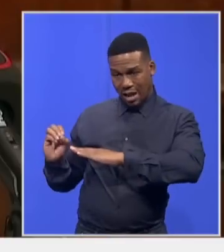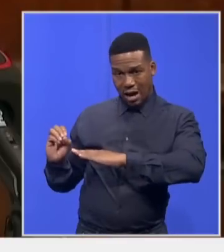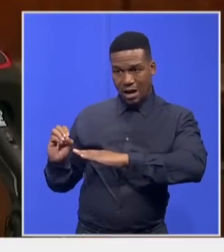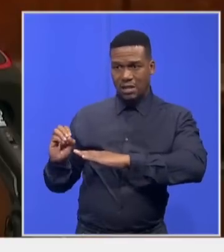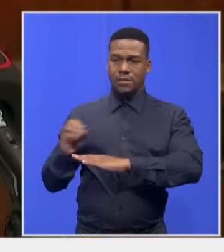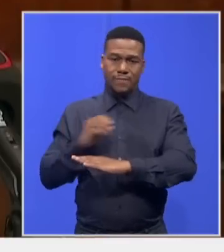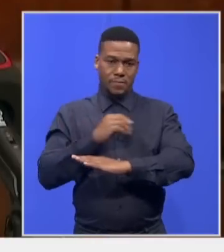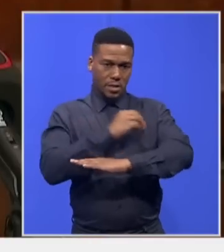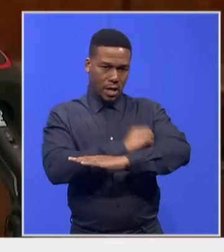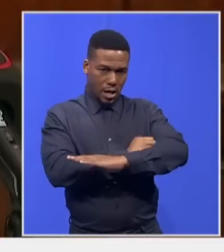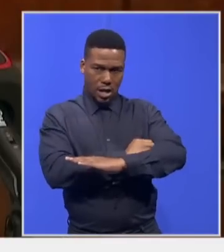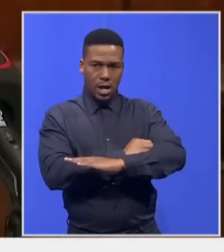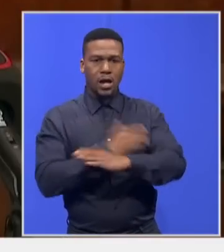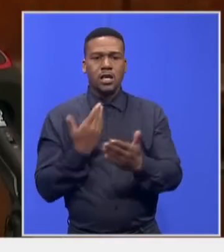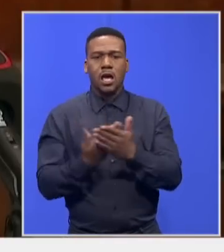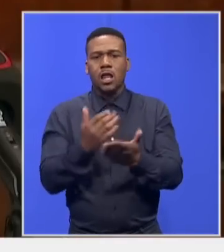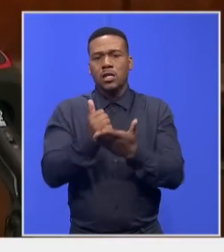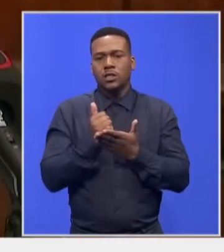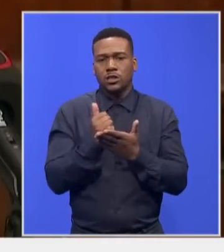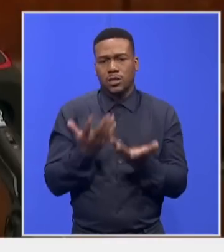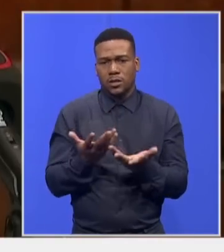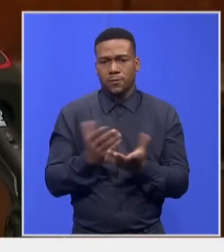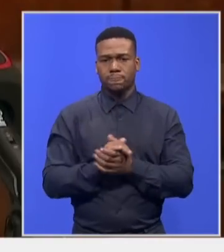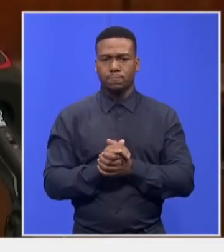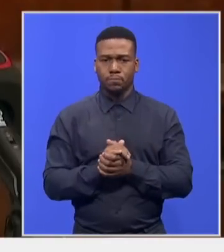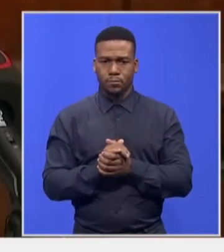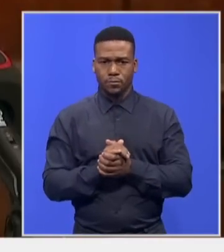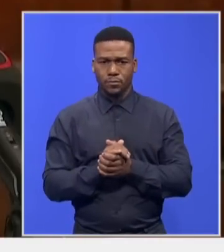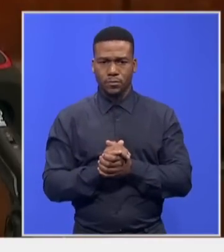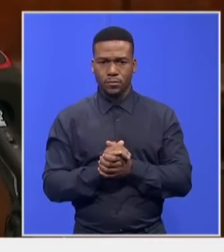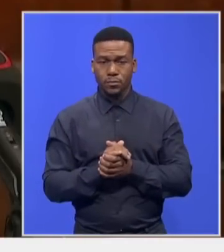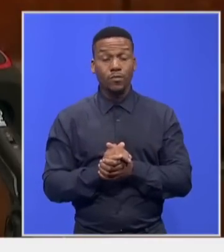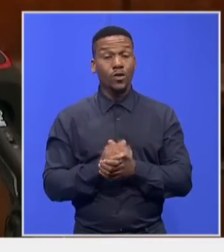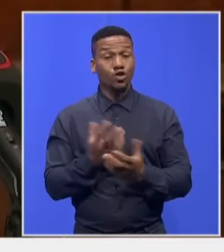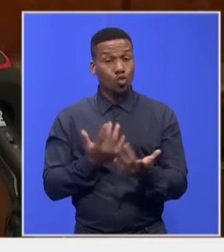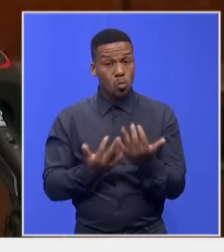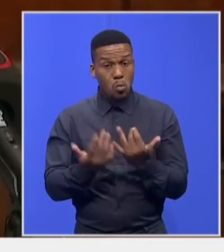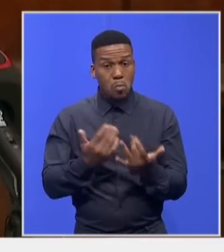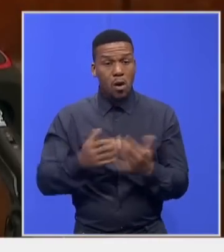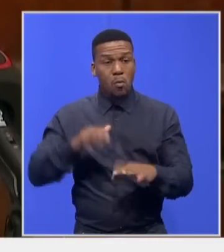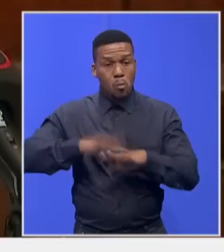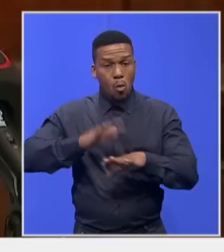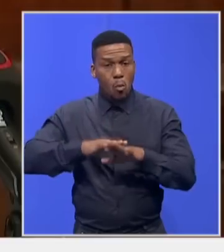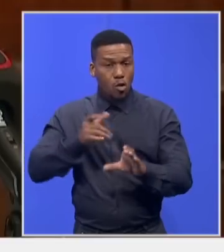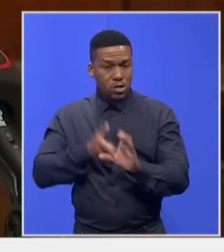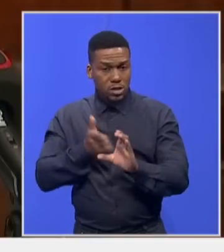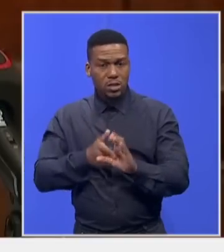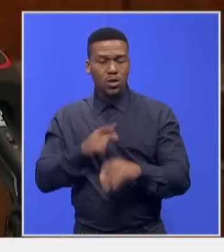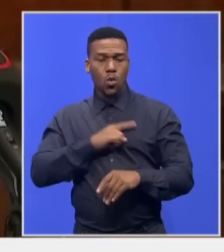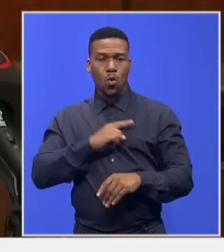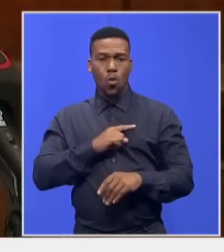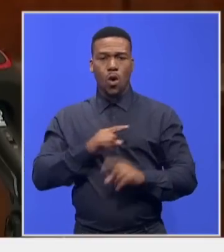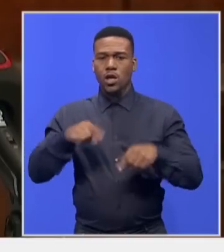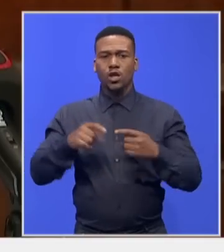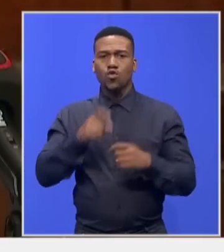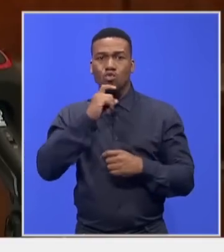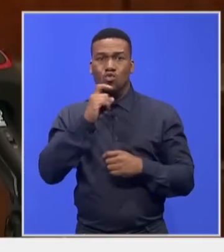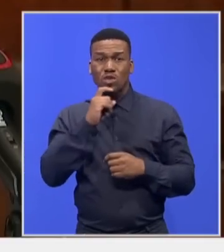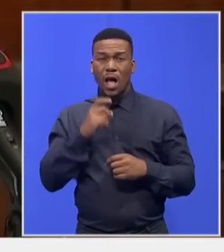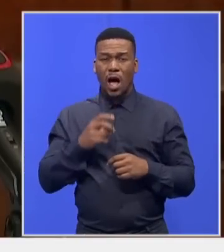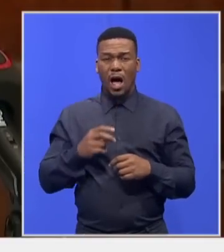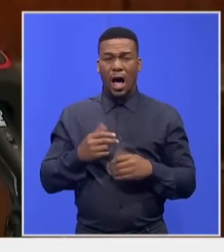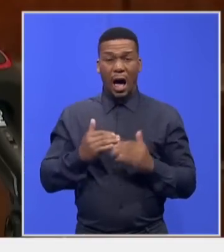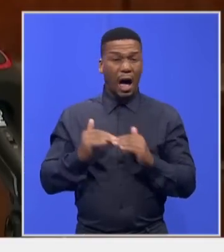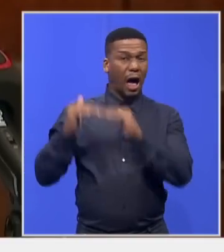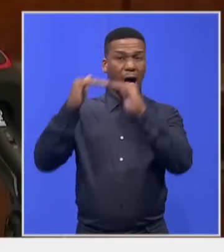then we run the peaking plants. That's when we get to burn a lot of diesel so that we don't go to higher stages of